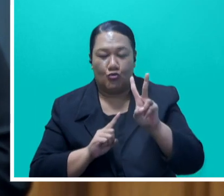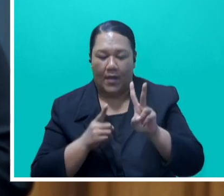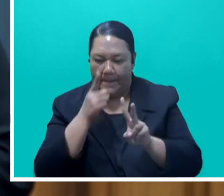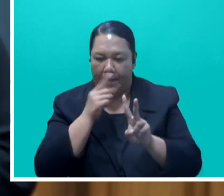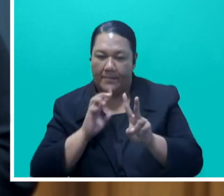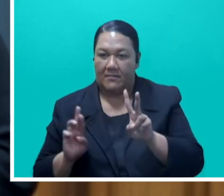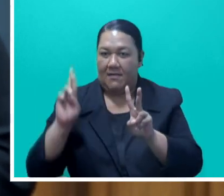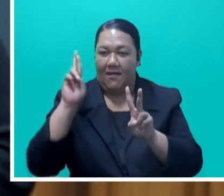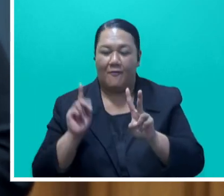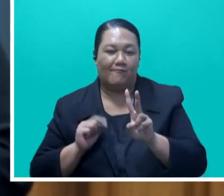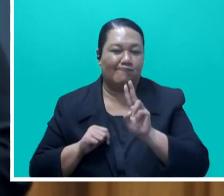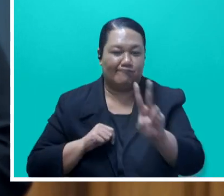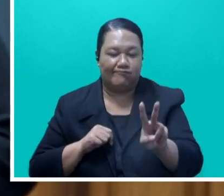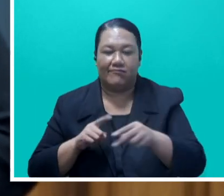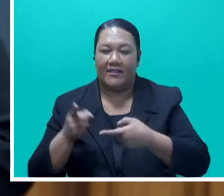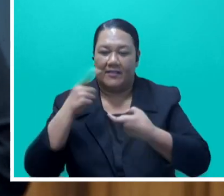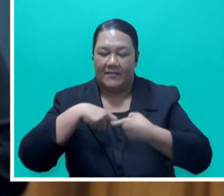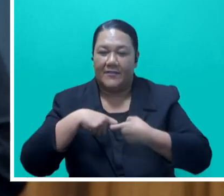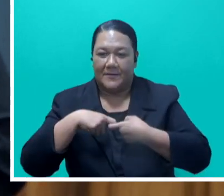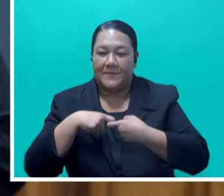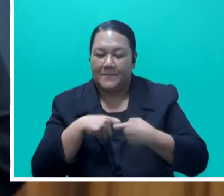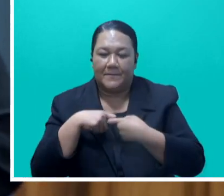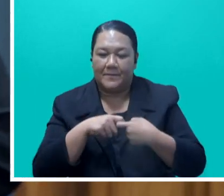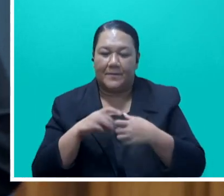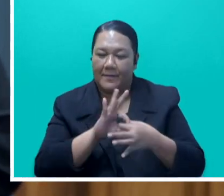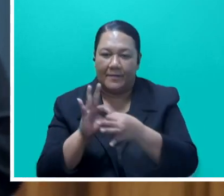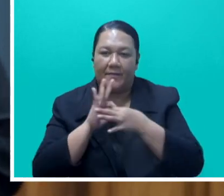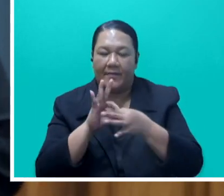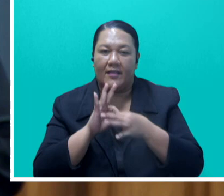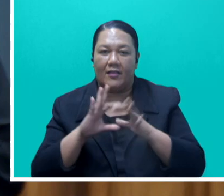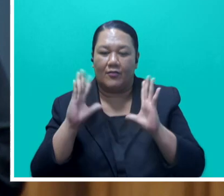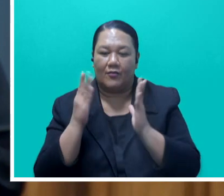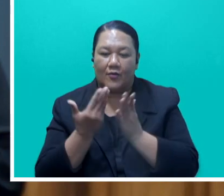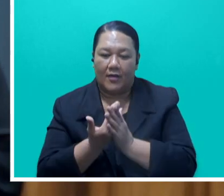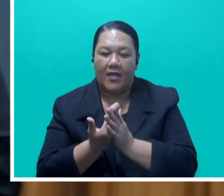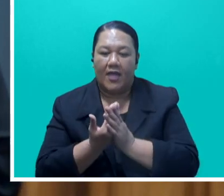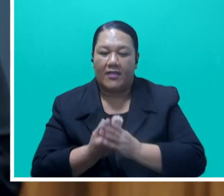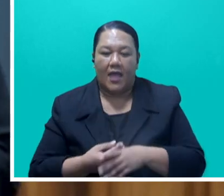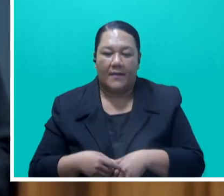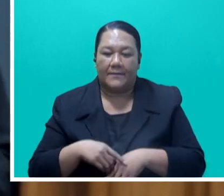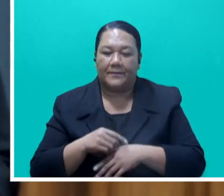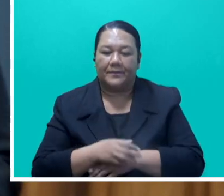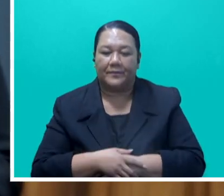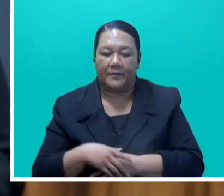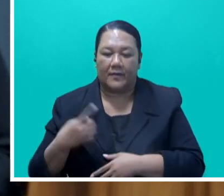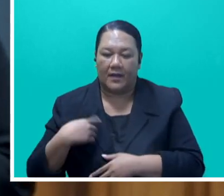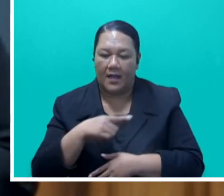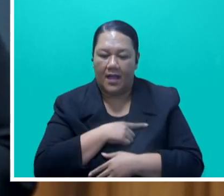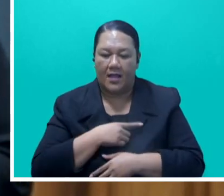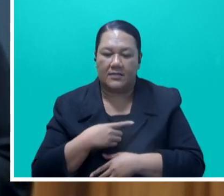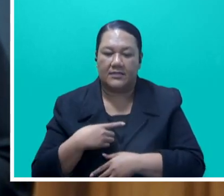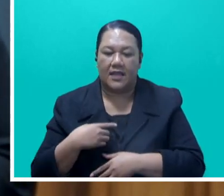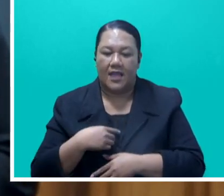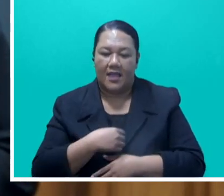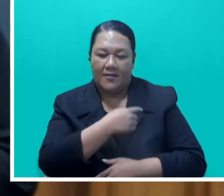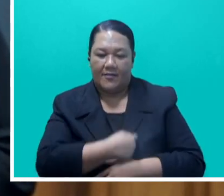Mendayandra Iko, Davi Aurulinga, Vakavakavaa, da Kuni Numileva Anya na Nondembole, Namae.